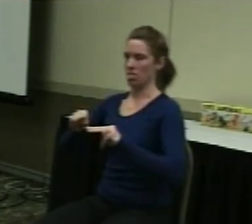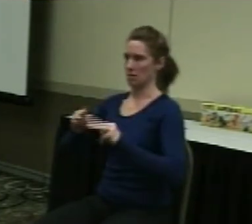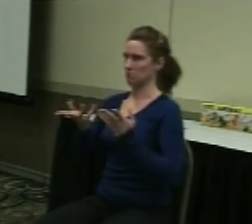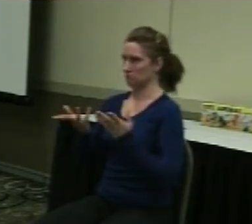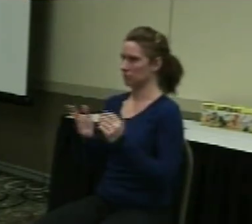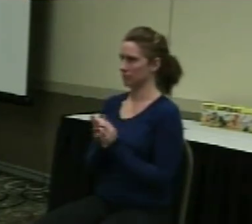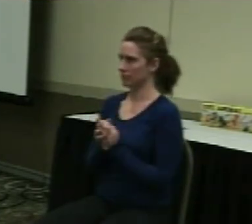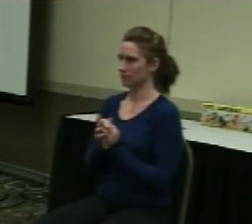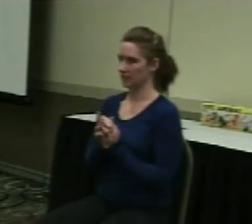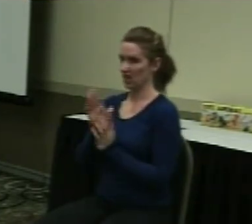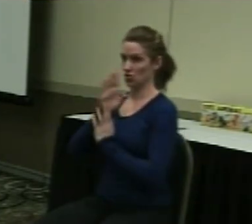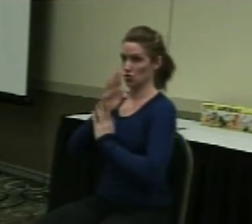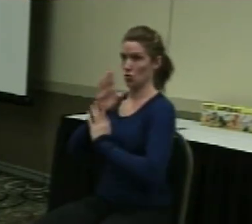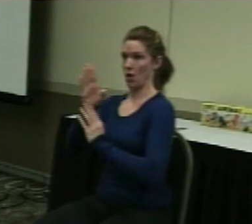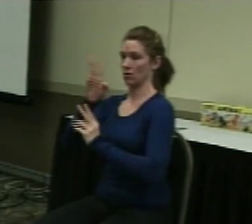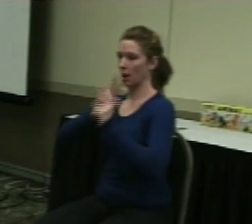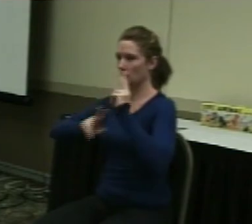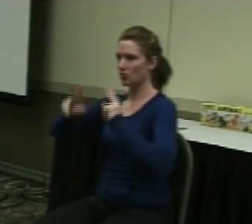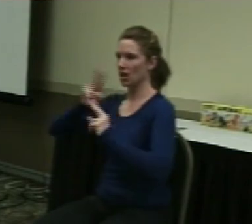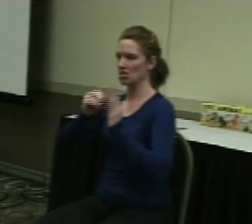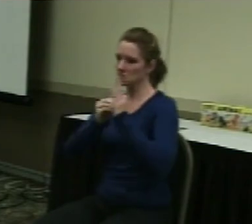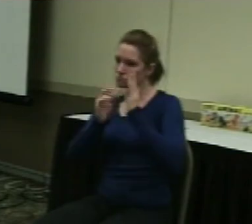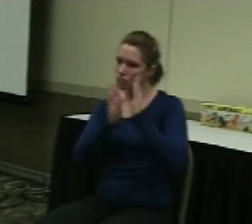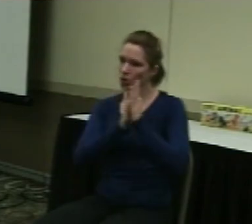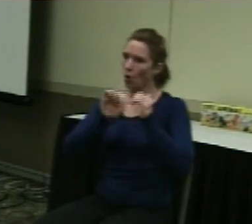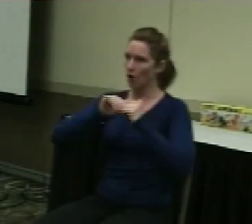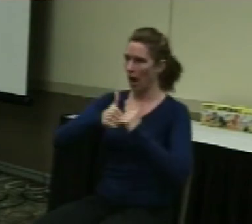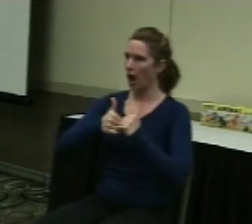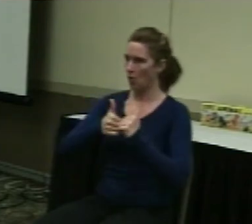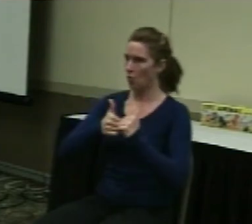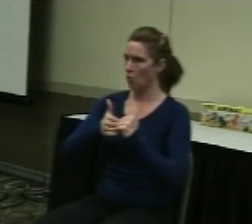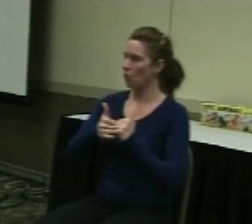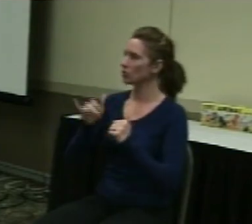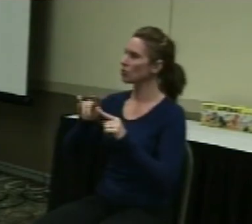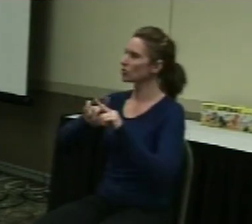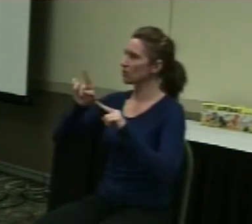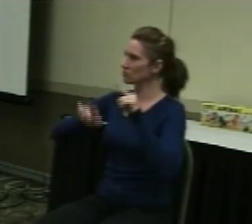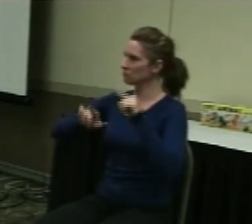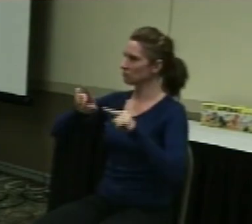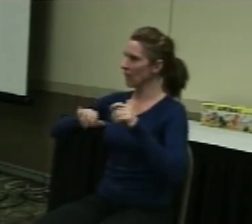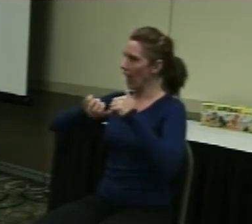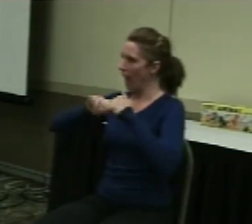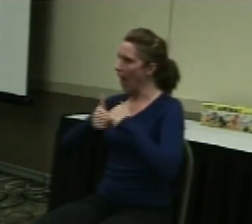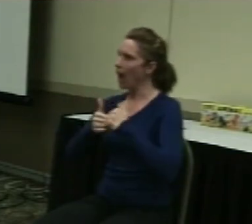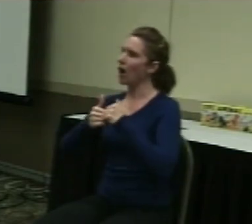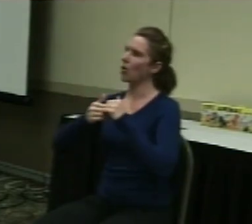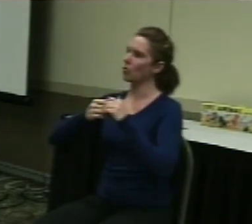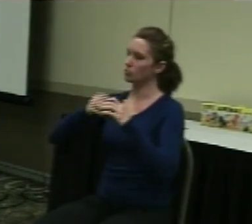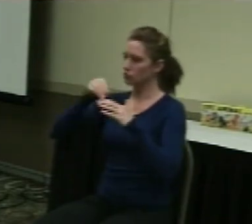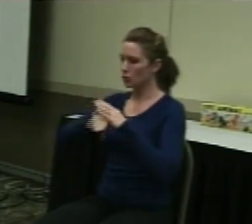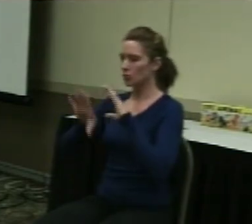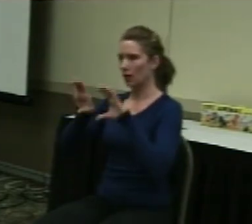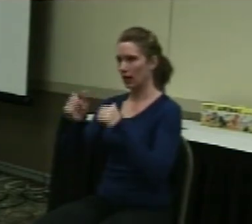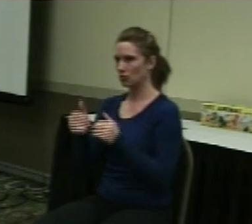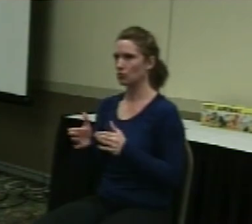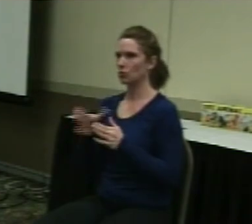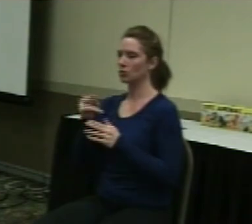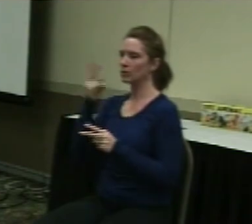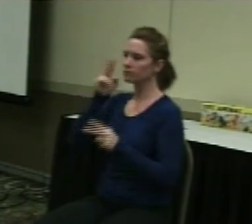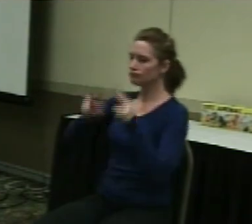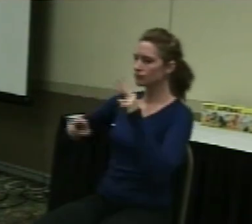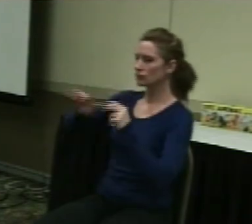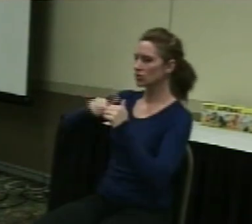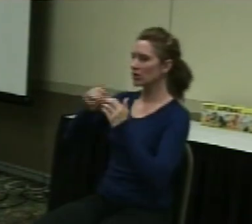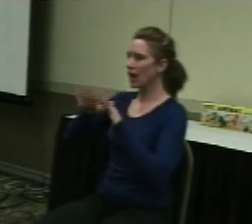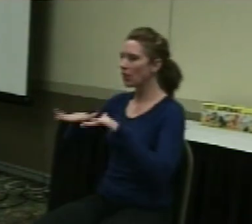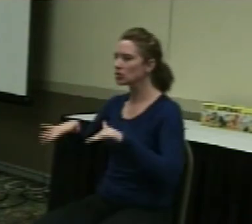around direct observation, right? It's different ways to go in there into a class and see how the child is